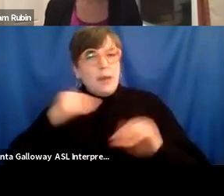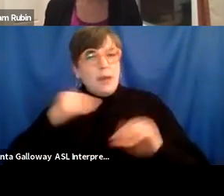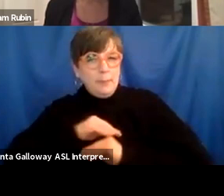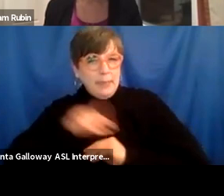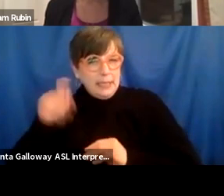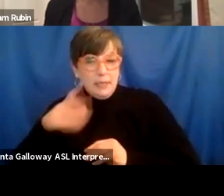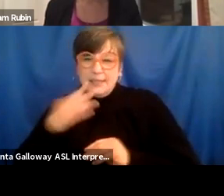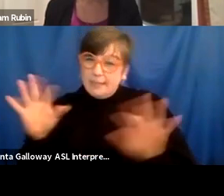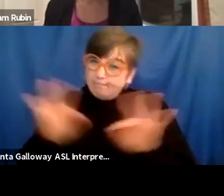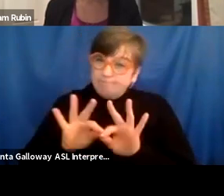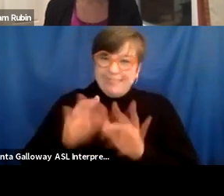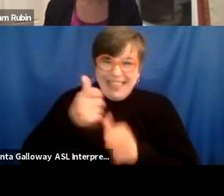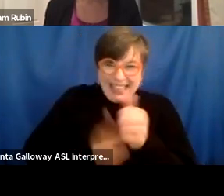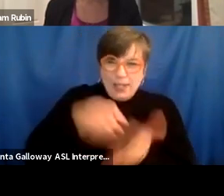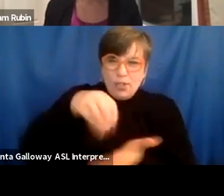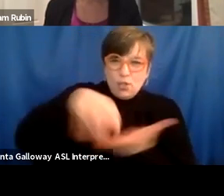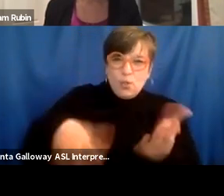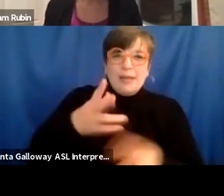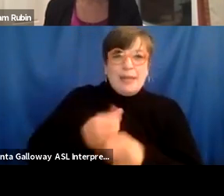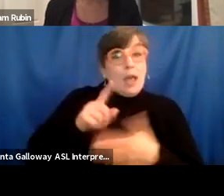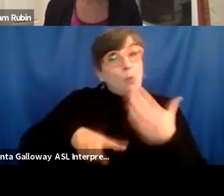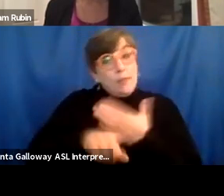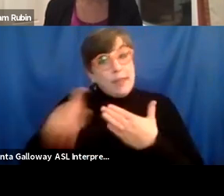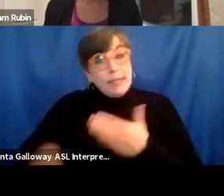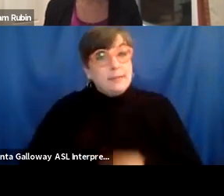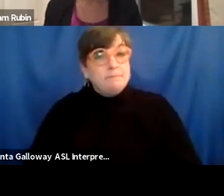student gets what they need. Thank you.